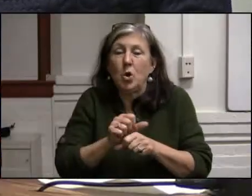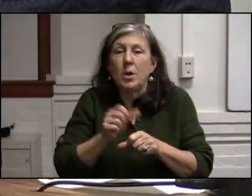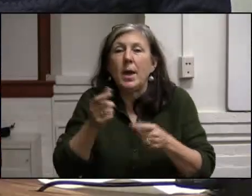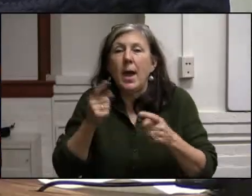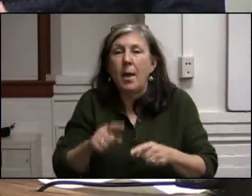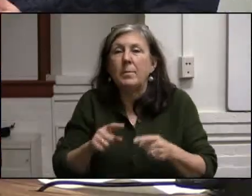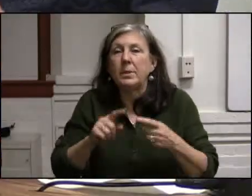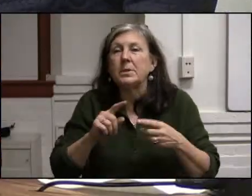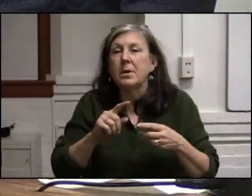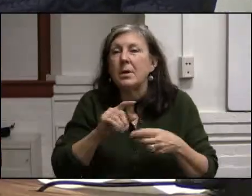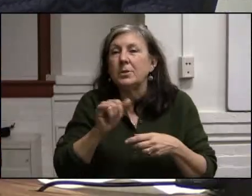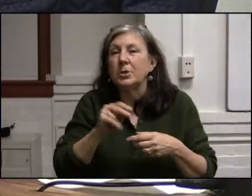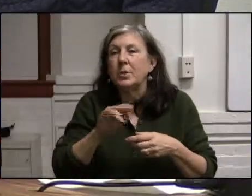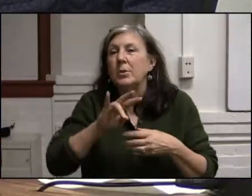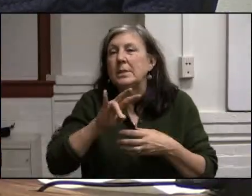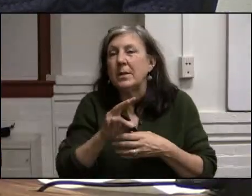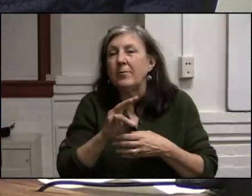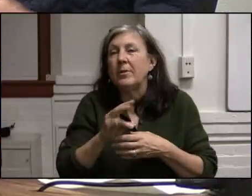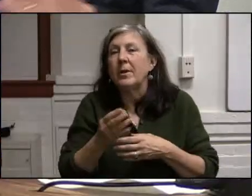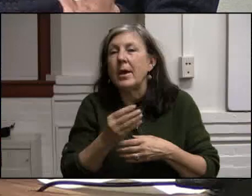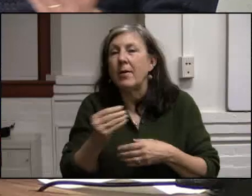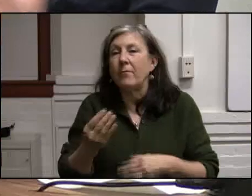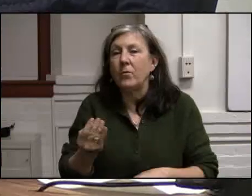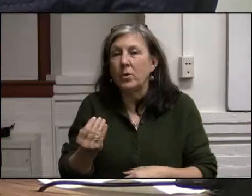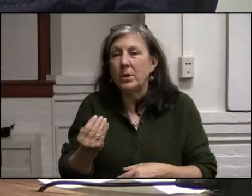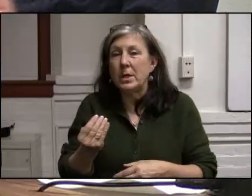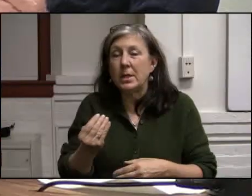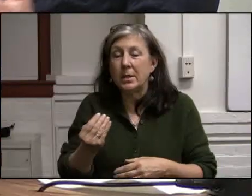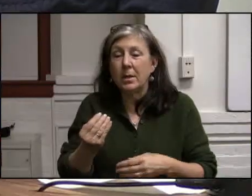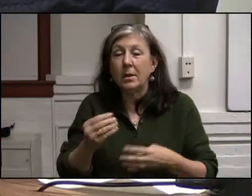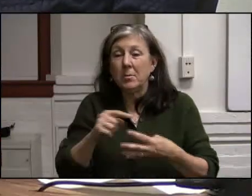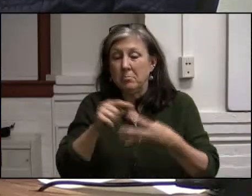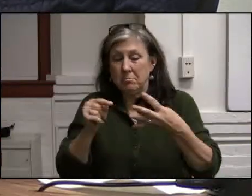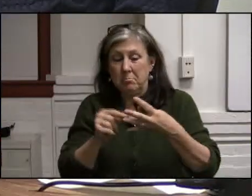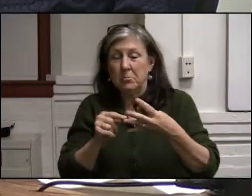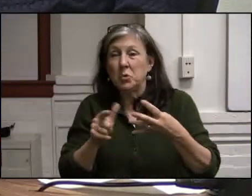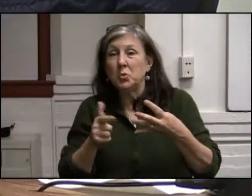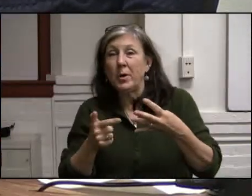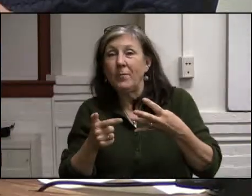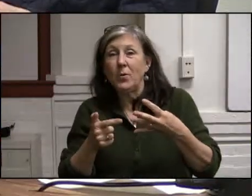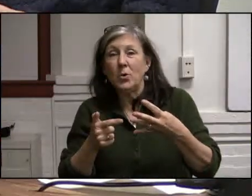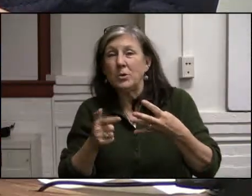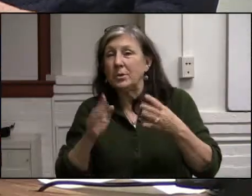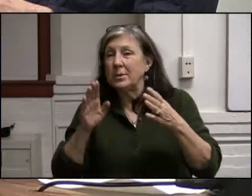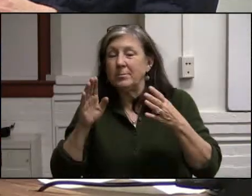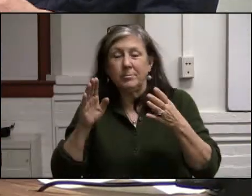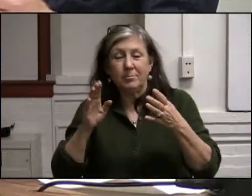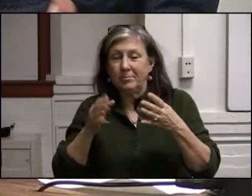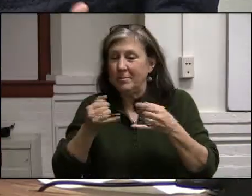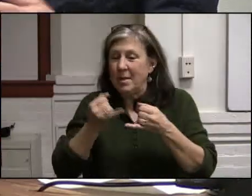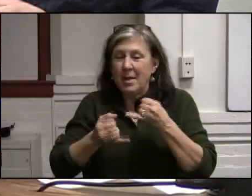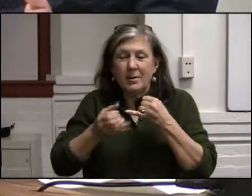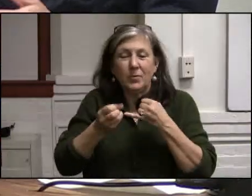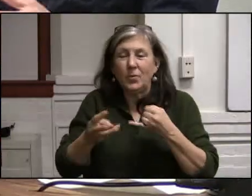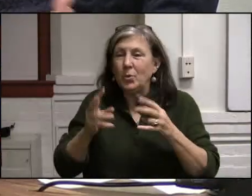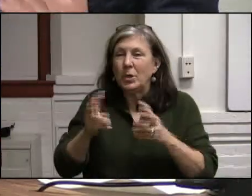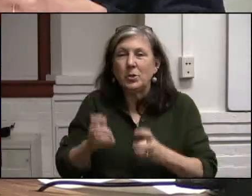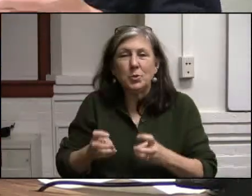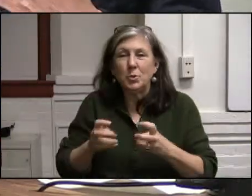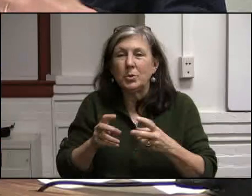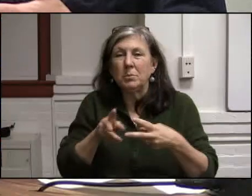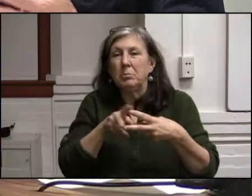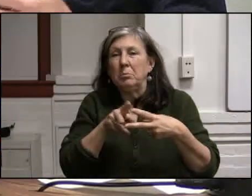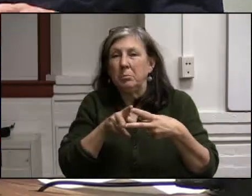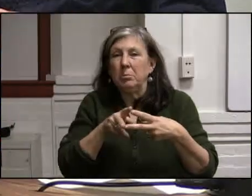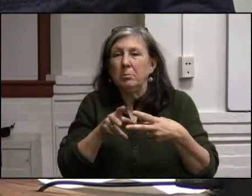and the 14th, so that by the time we get to the 21st, we're narrowed down to just the final issues, where maybe in the 7th and the 14th